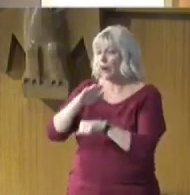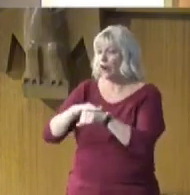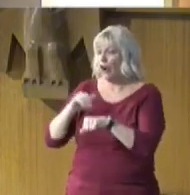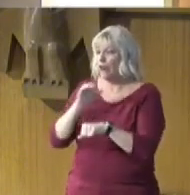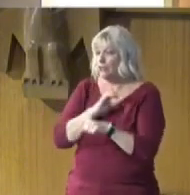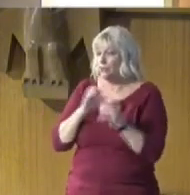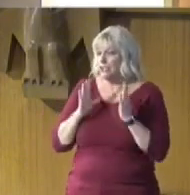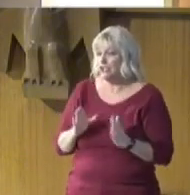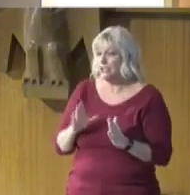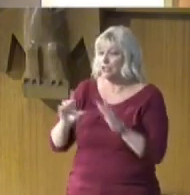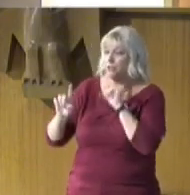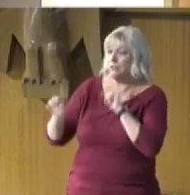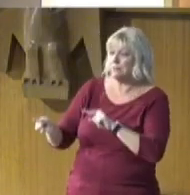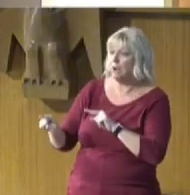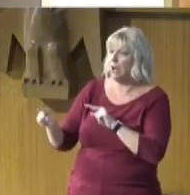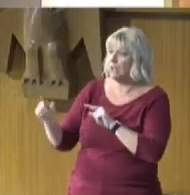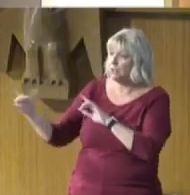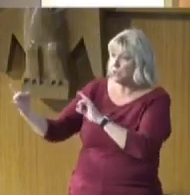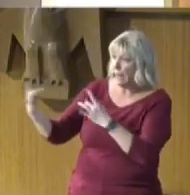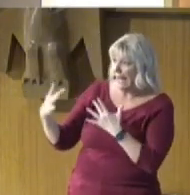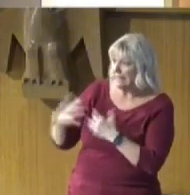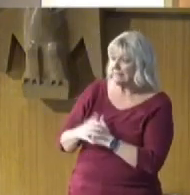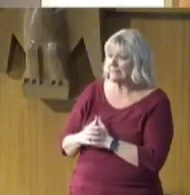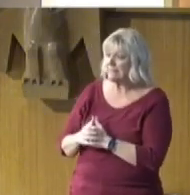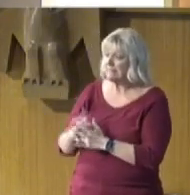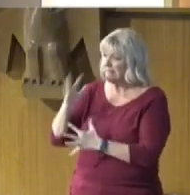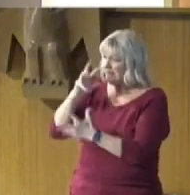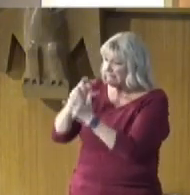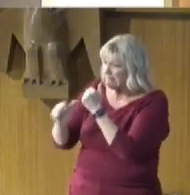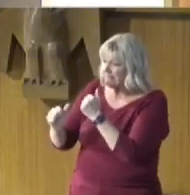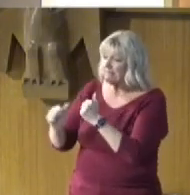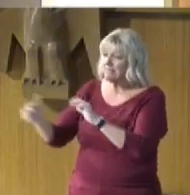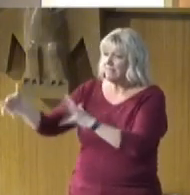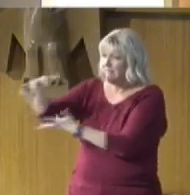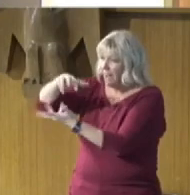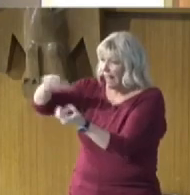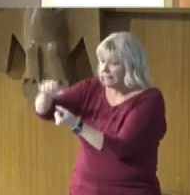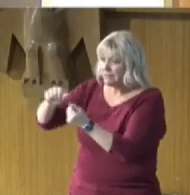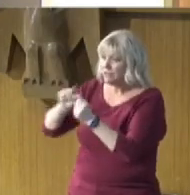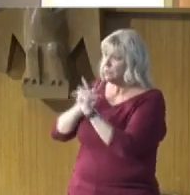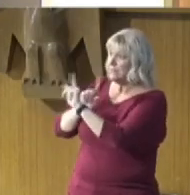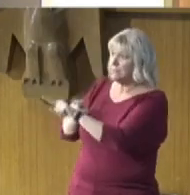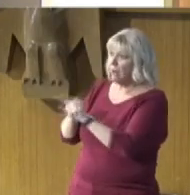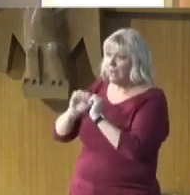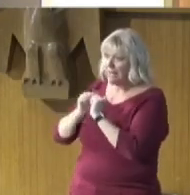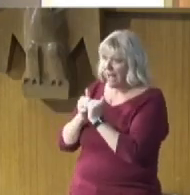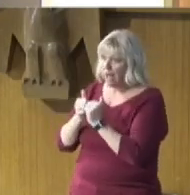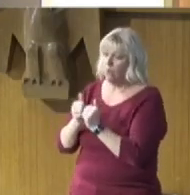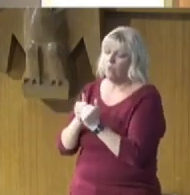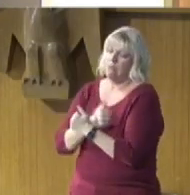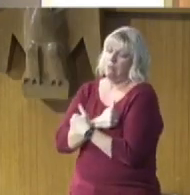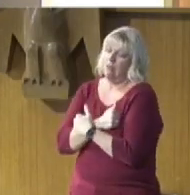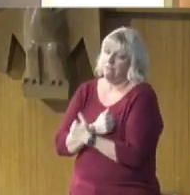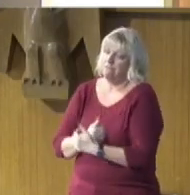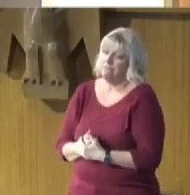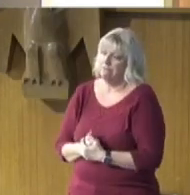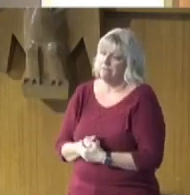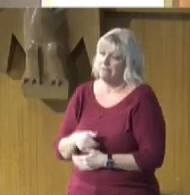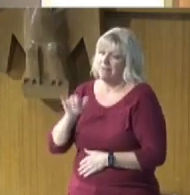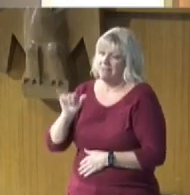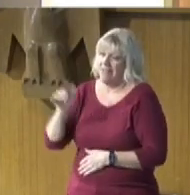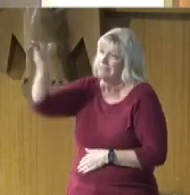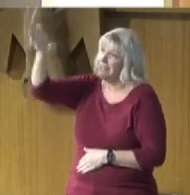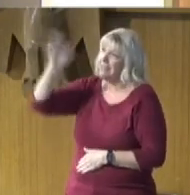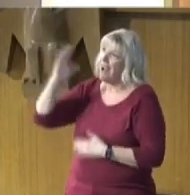hatred, vitriol, and violence with love. This is the presence of